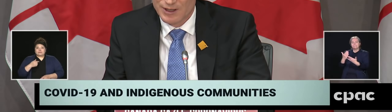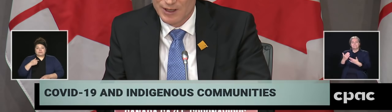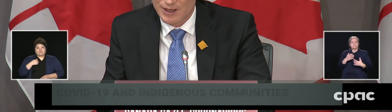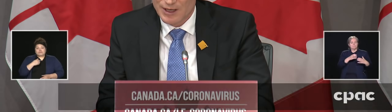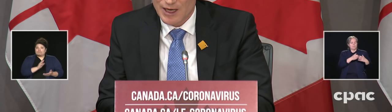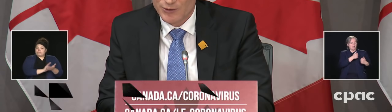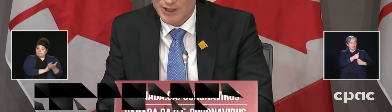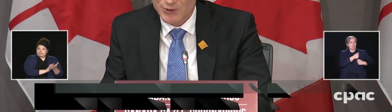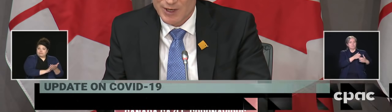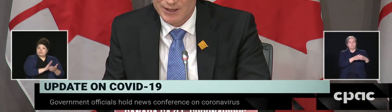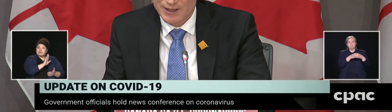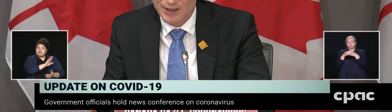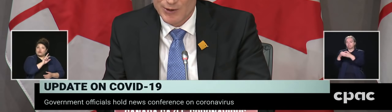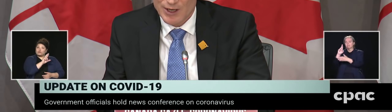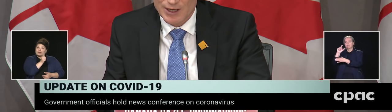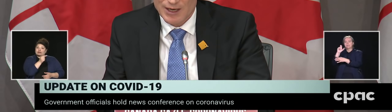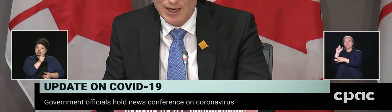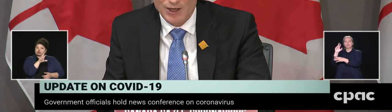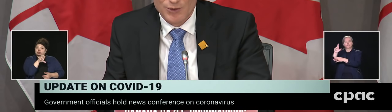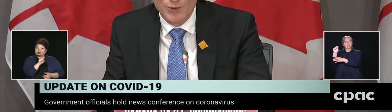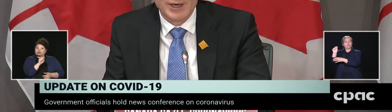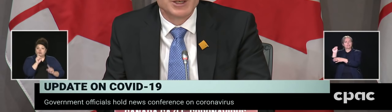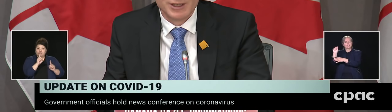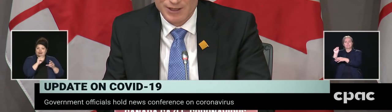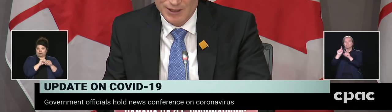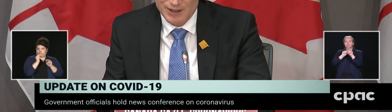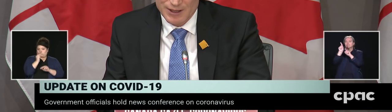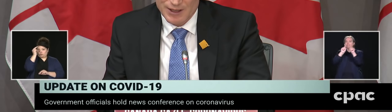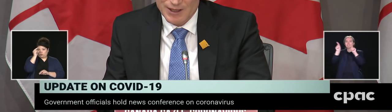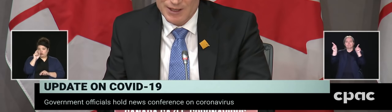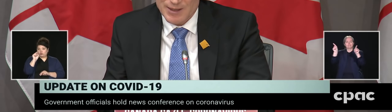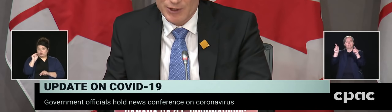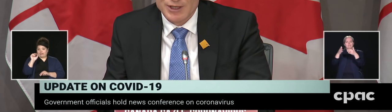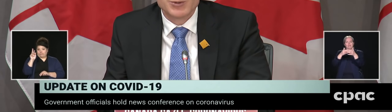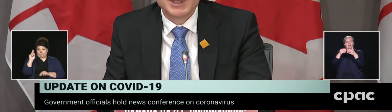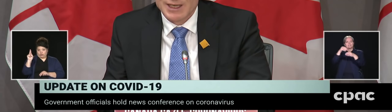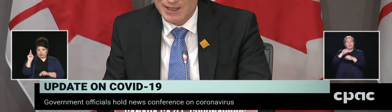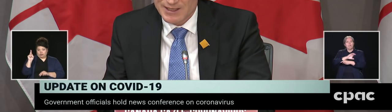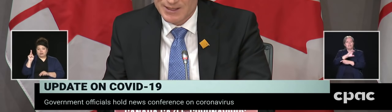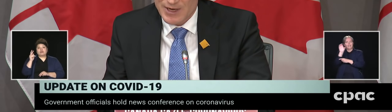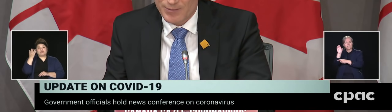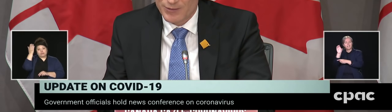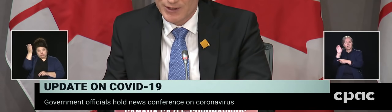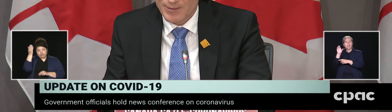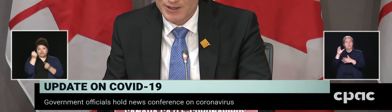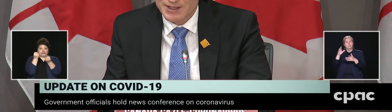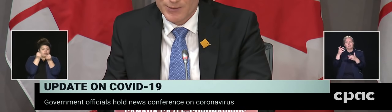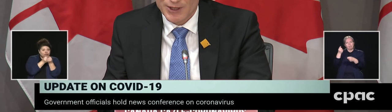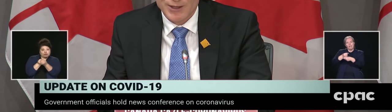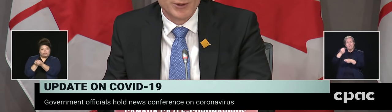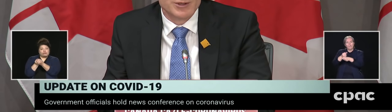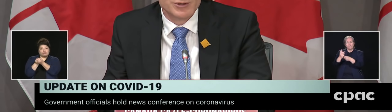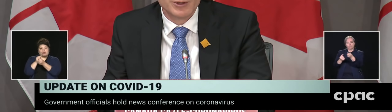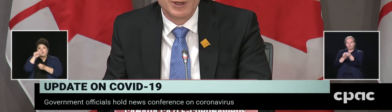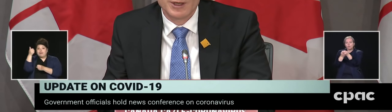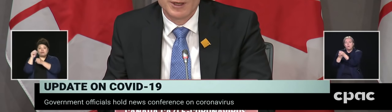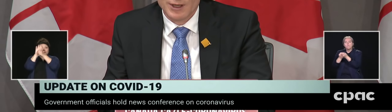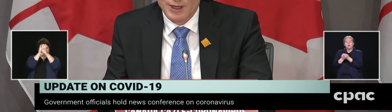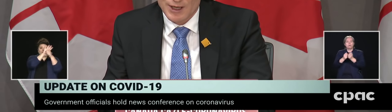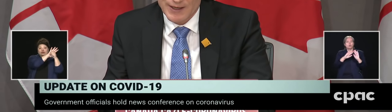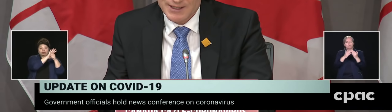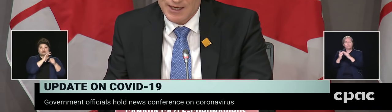Basse-Côte-Nord, à Nutashquan et à Uquanashit. Ils apportent un soutien inestimable, notamment en distribuant de la